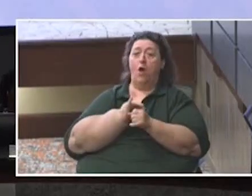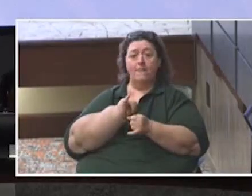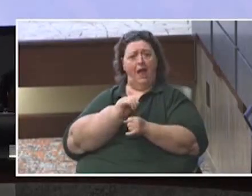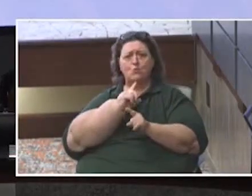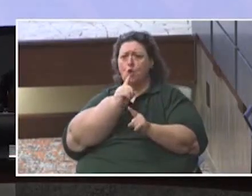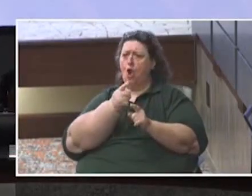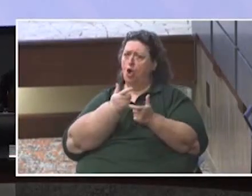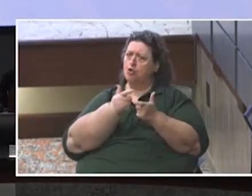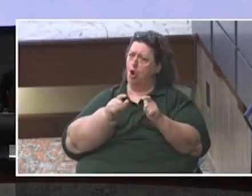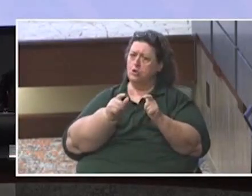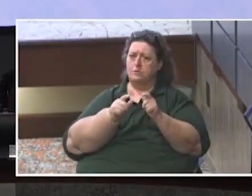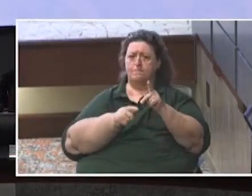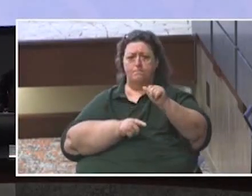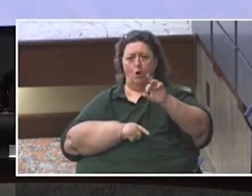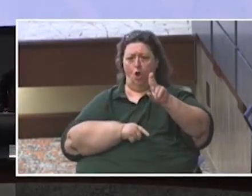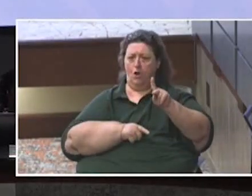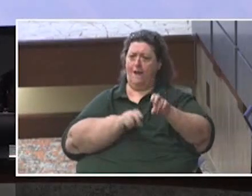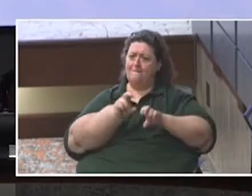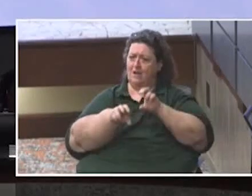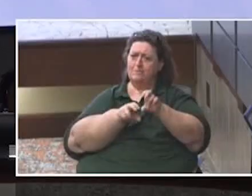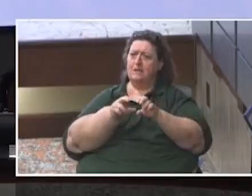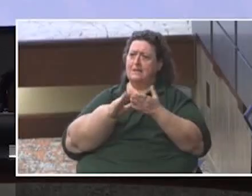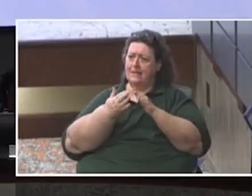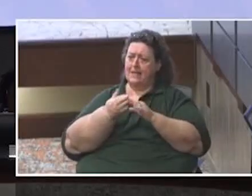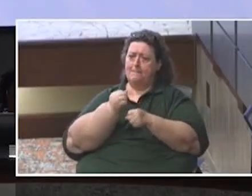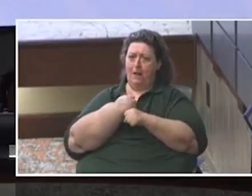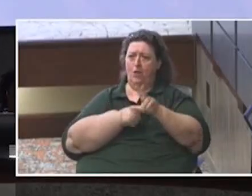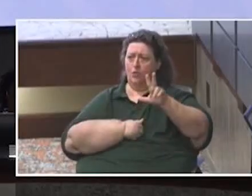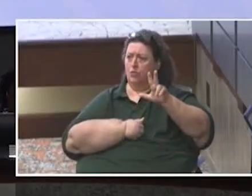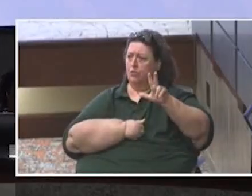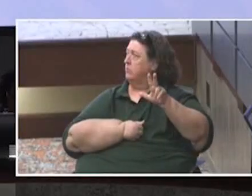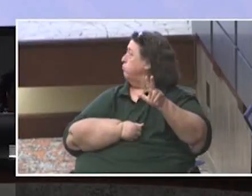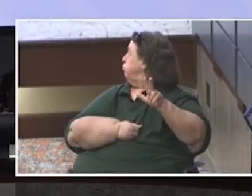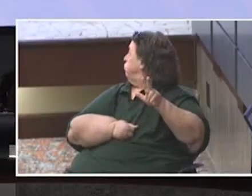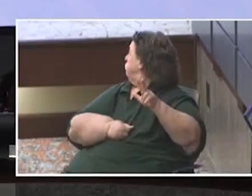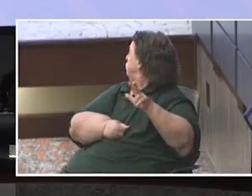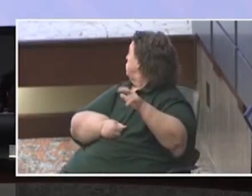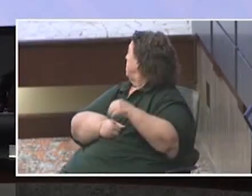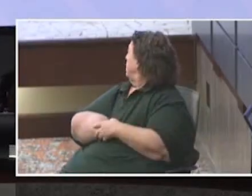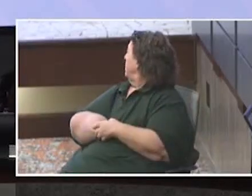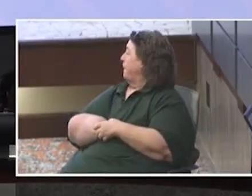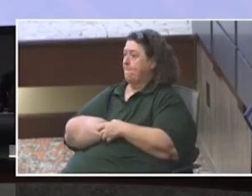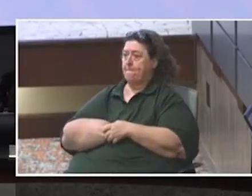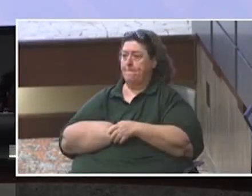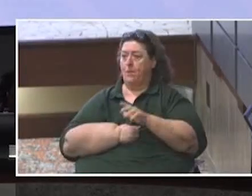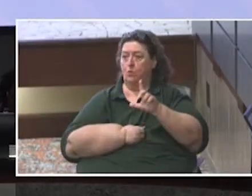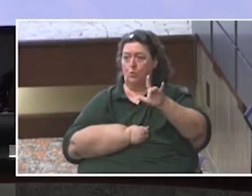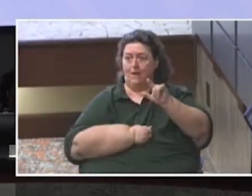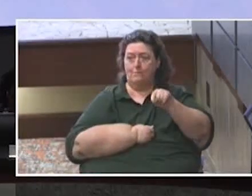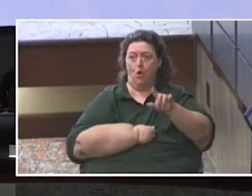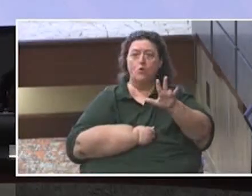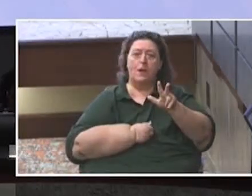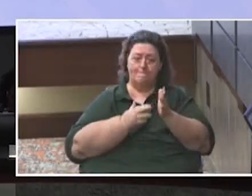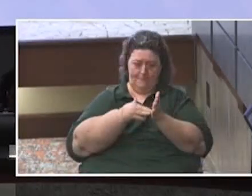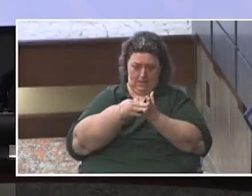investment that the city of Waco has made with the $25.3 million budget. We're going to explain where that money